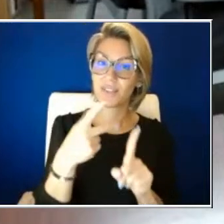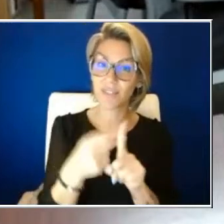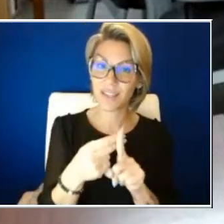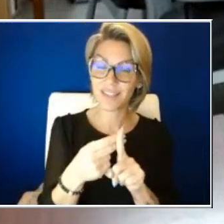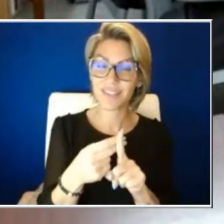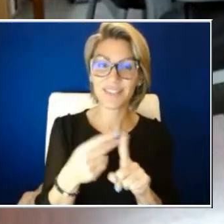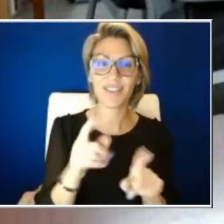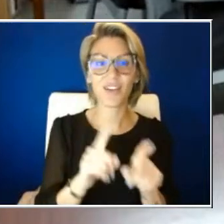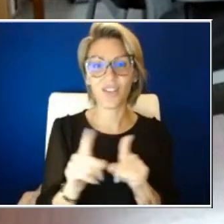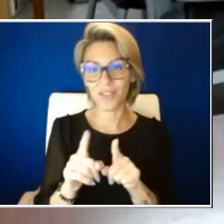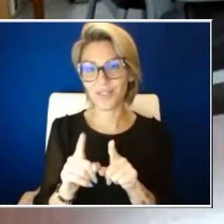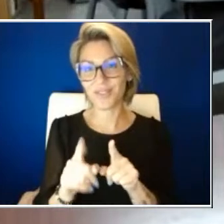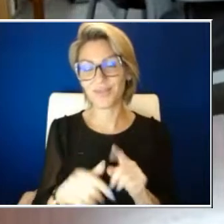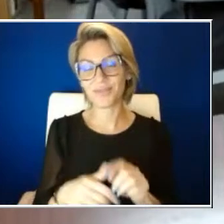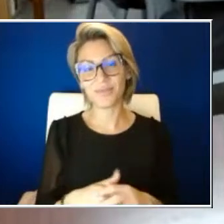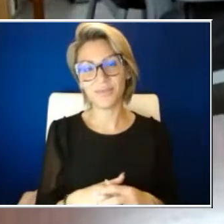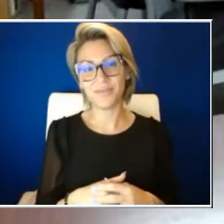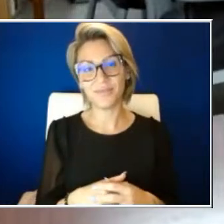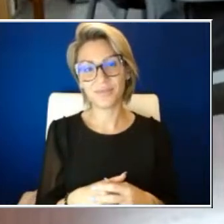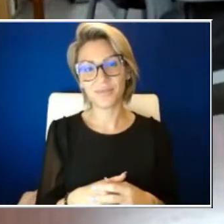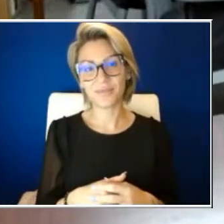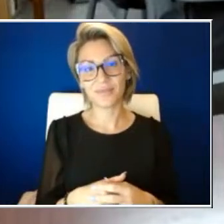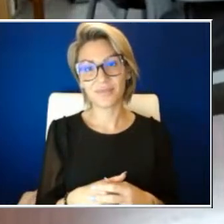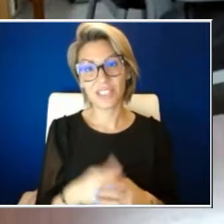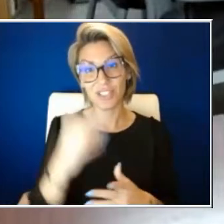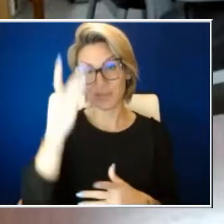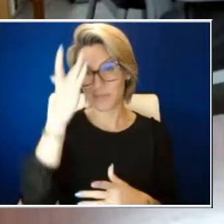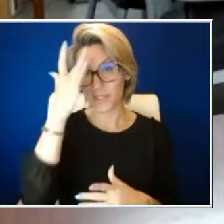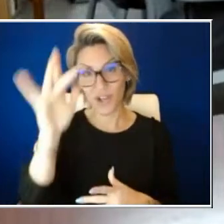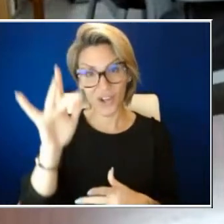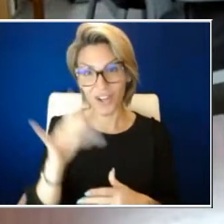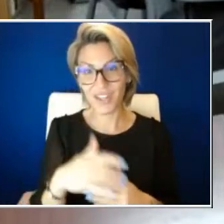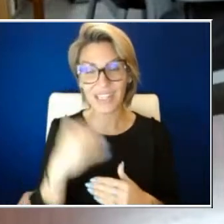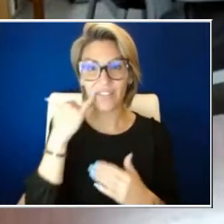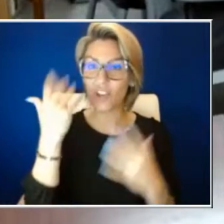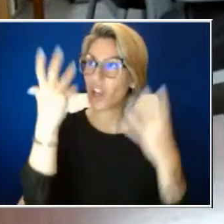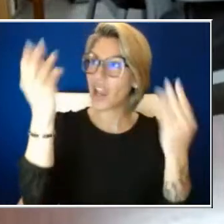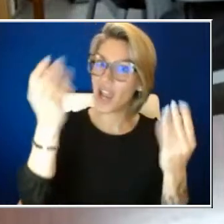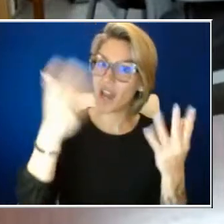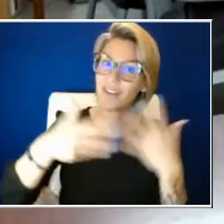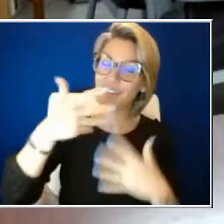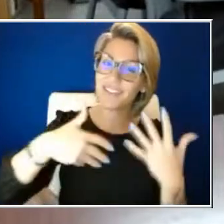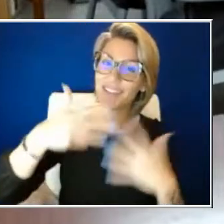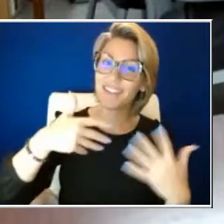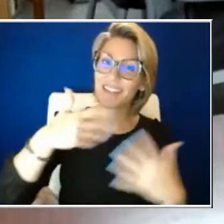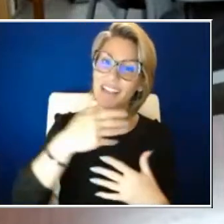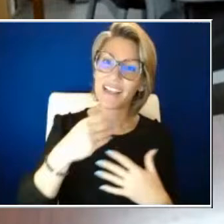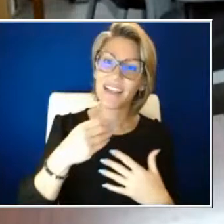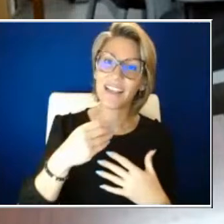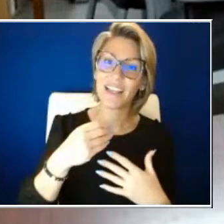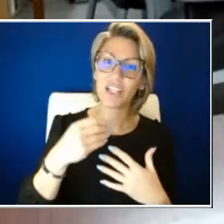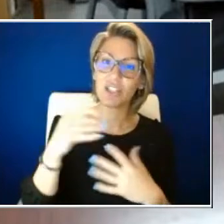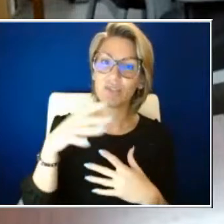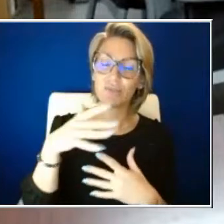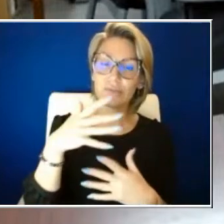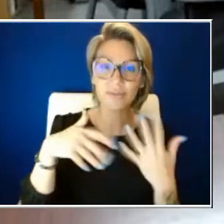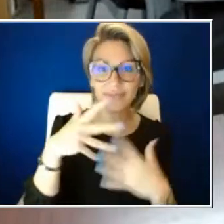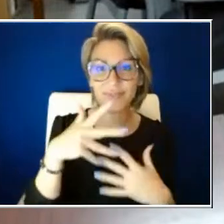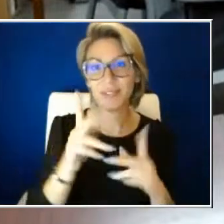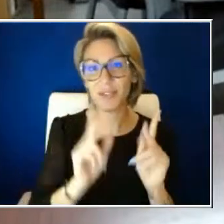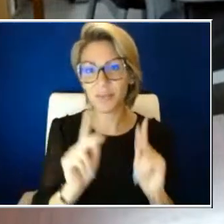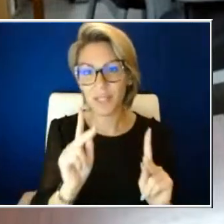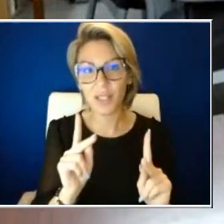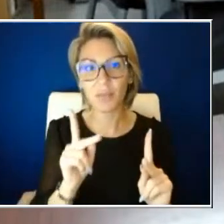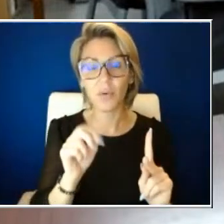as well as just being smart. If you're going out, and you're around people or you're going to be in real